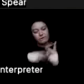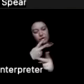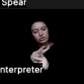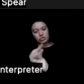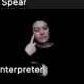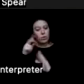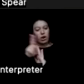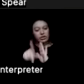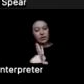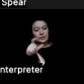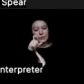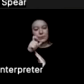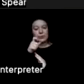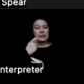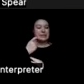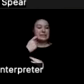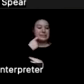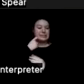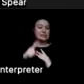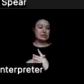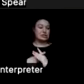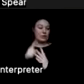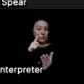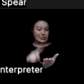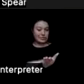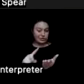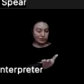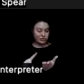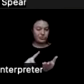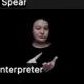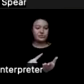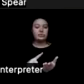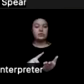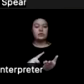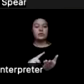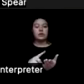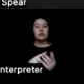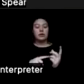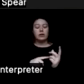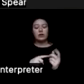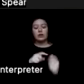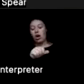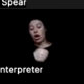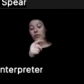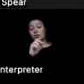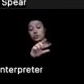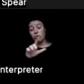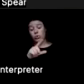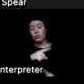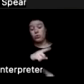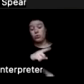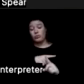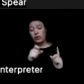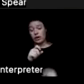out in research. And there's a sort of complementary tool from the University of Central